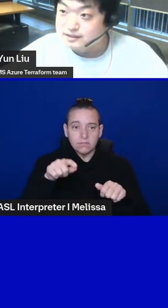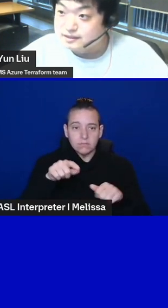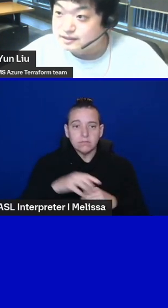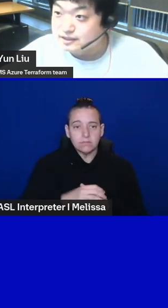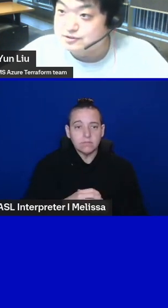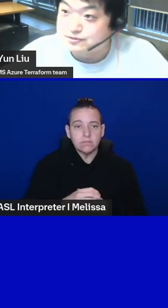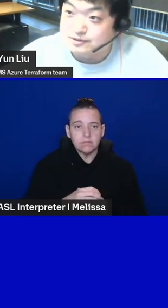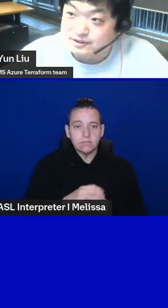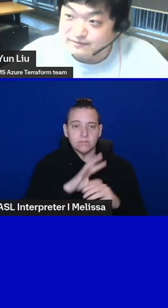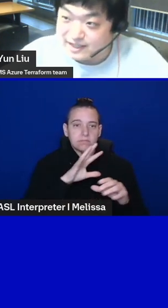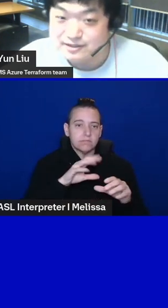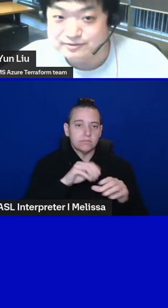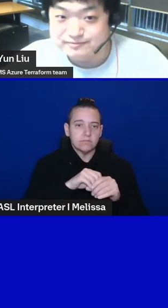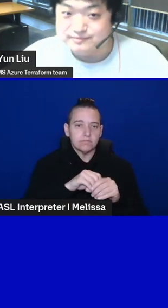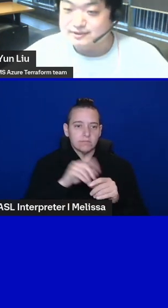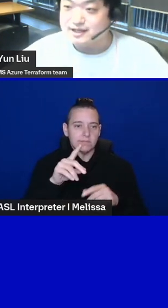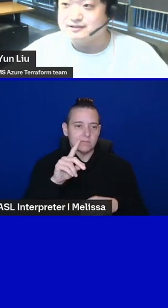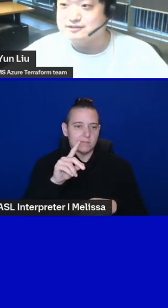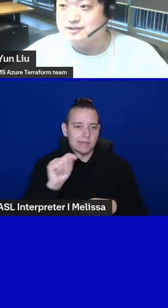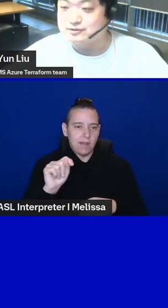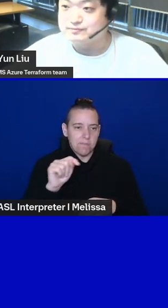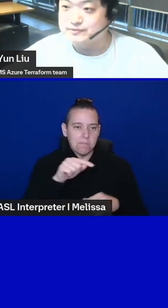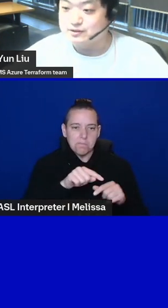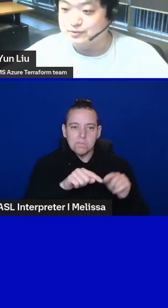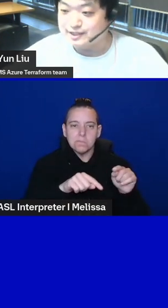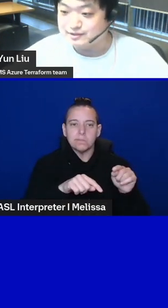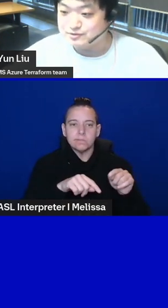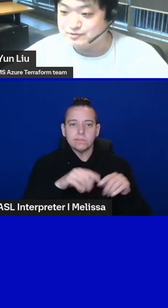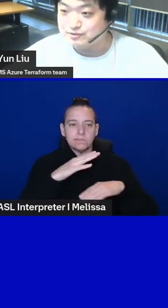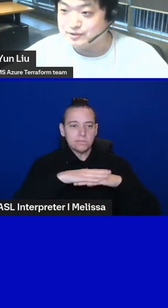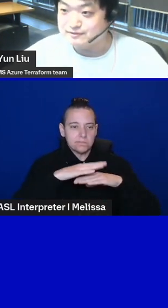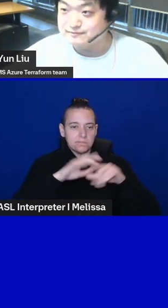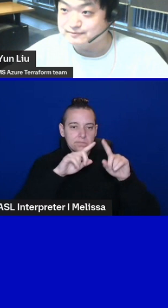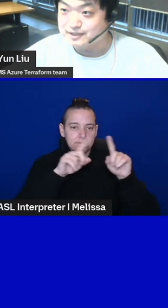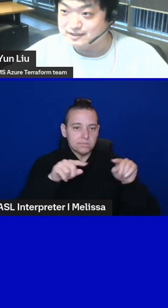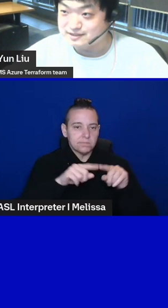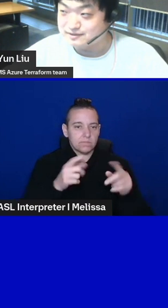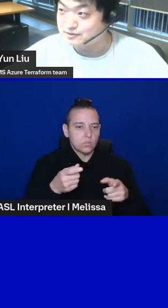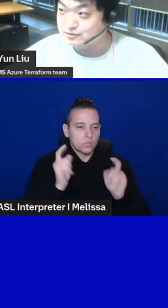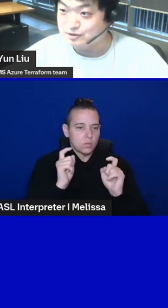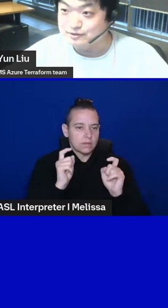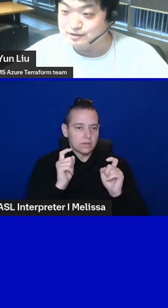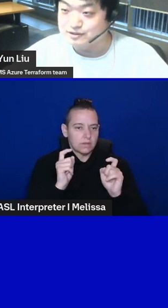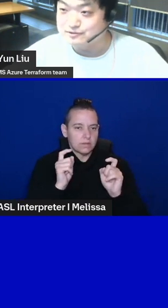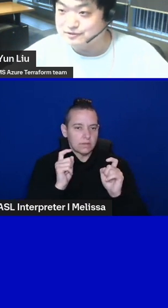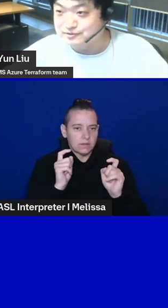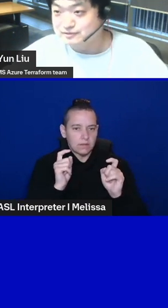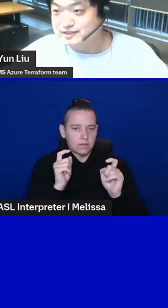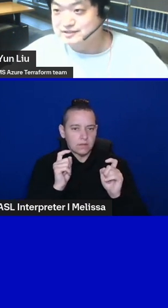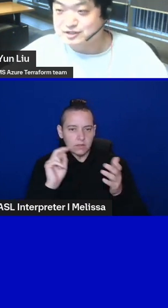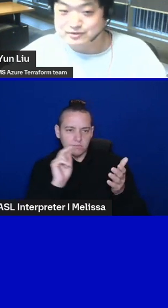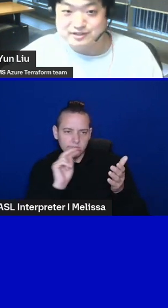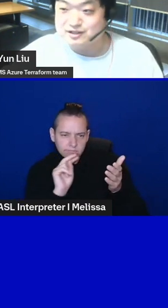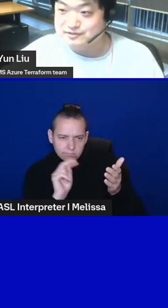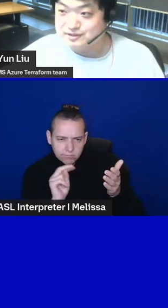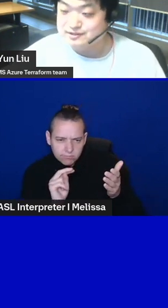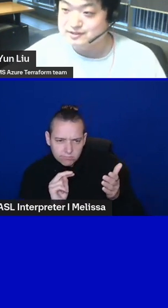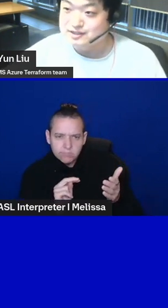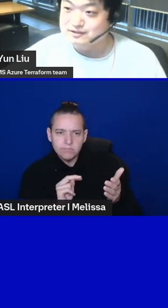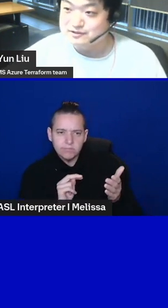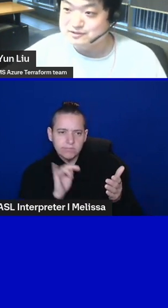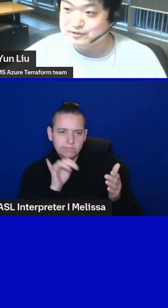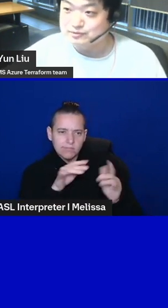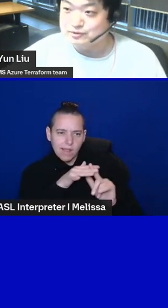the VS Code, and we can do a quick go through of this generated